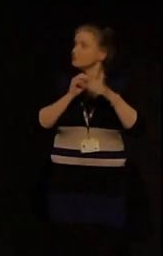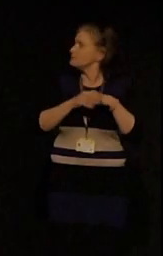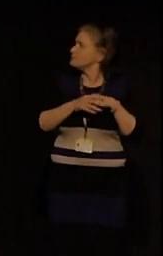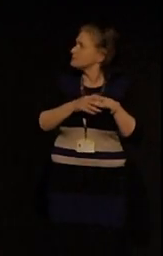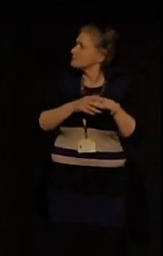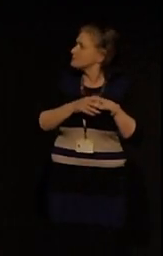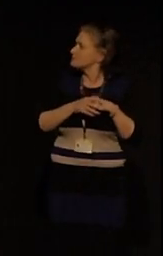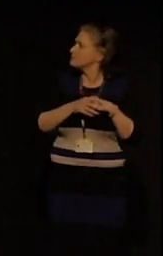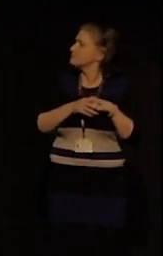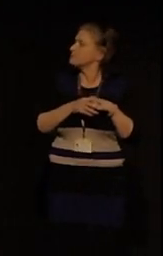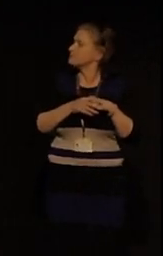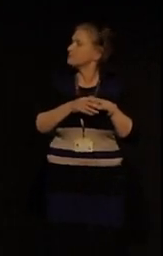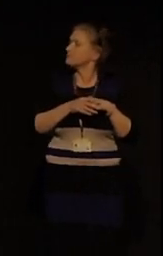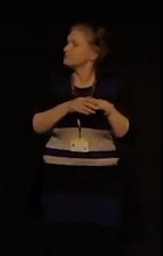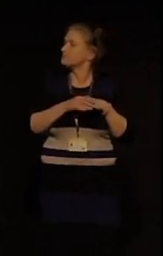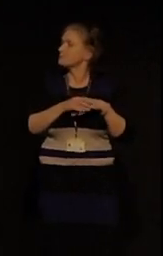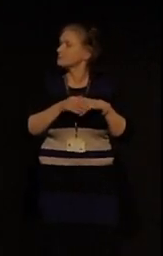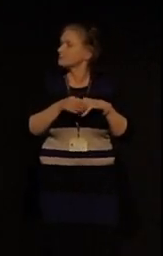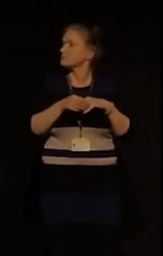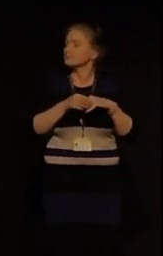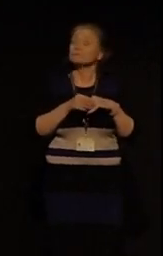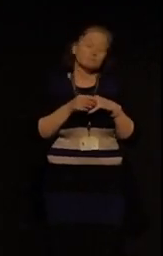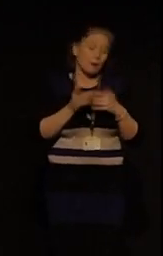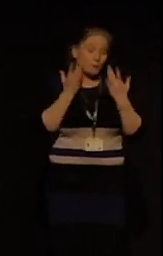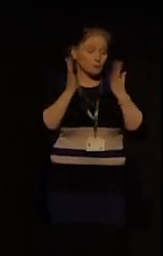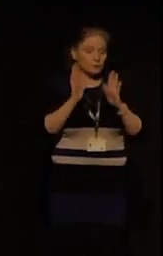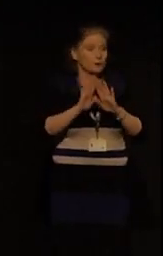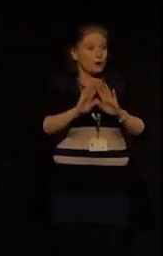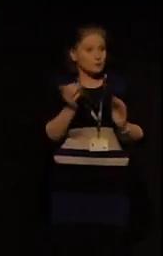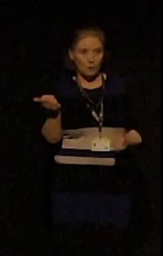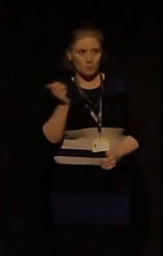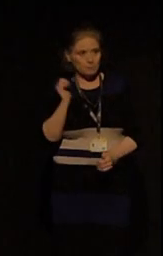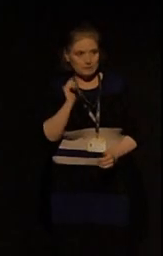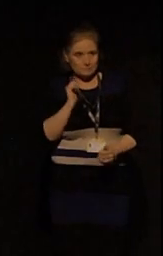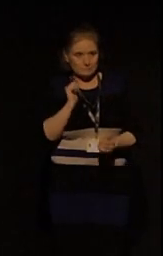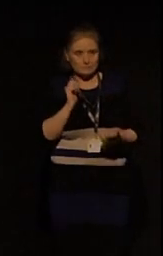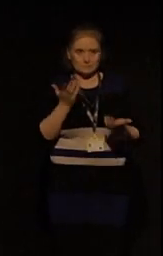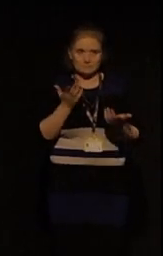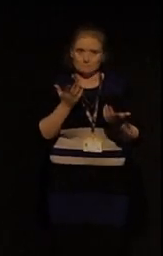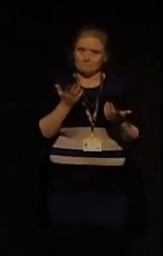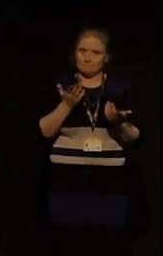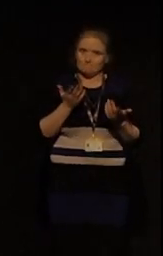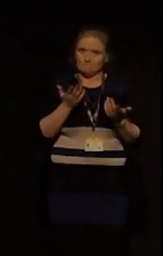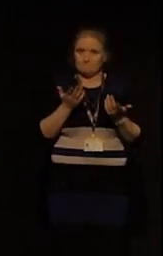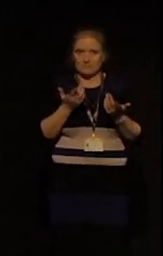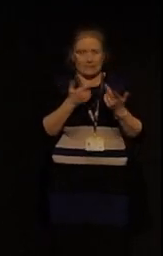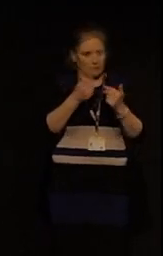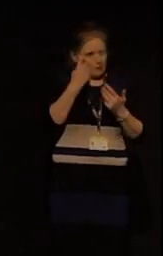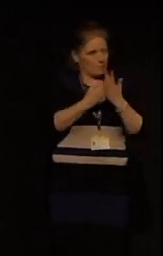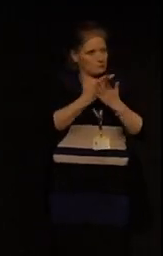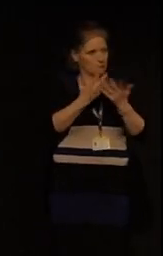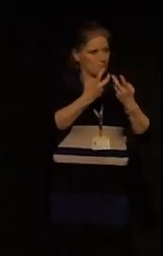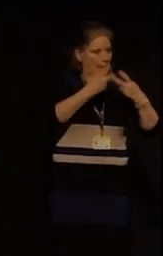show you something that's completely unpredictable from what we would think if you were an engineer about how the brain